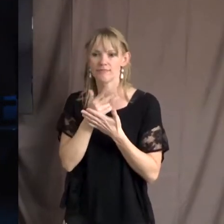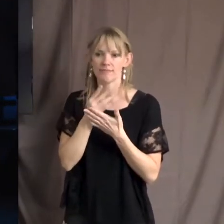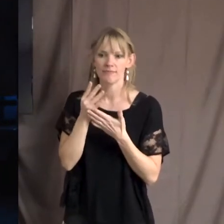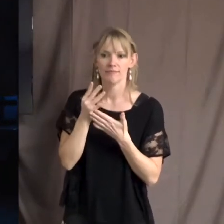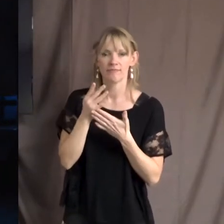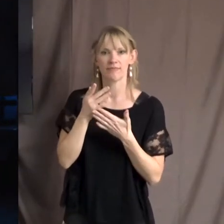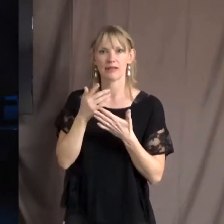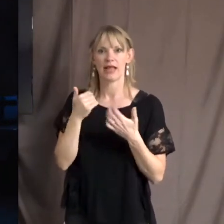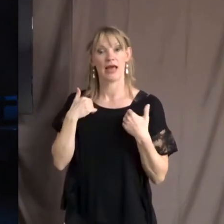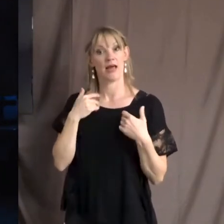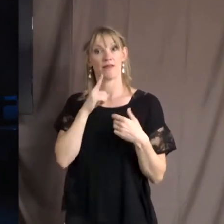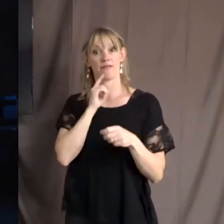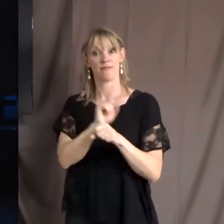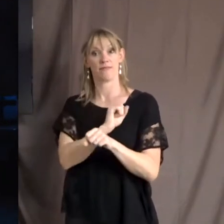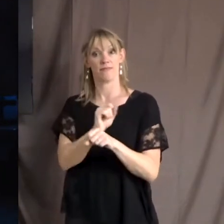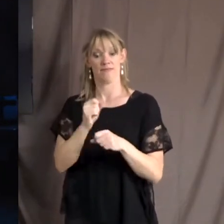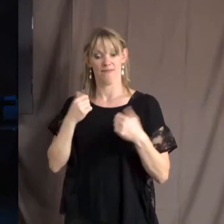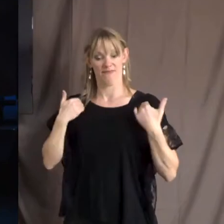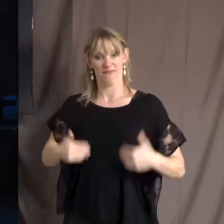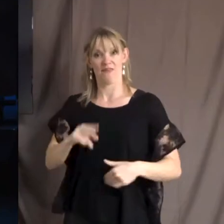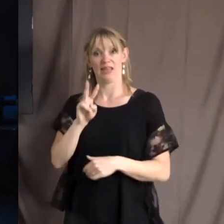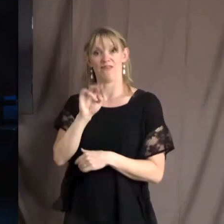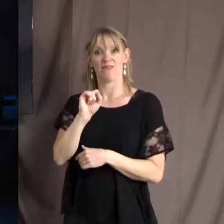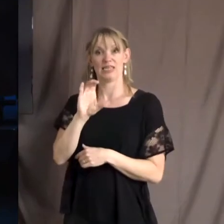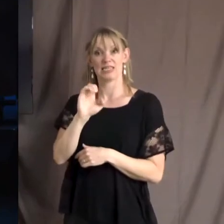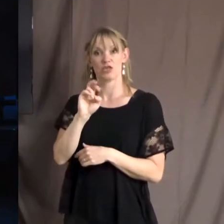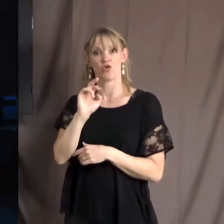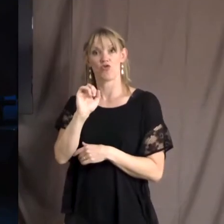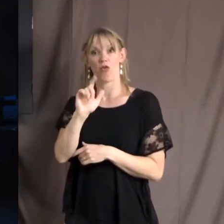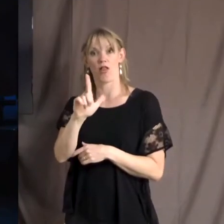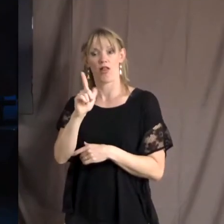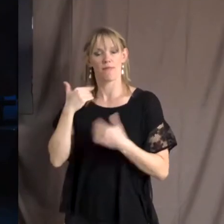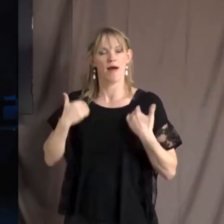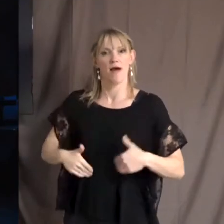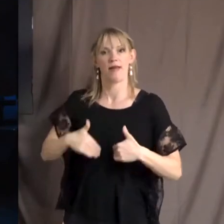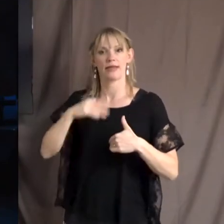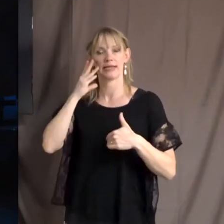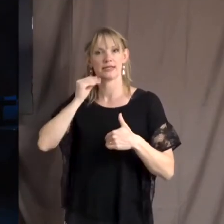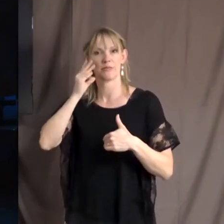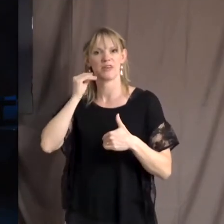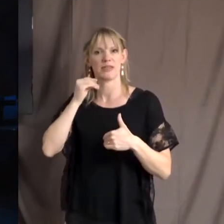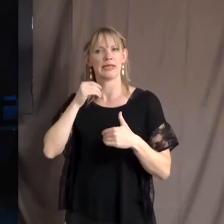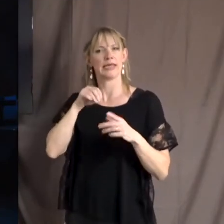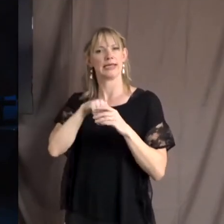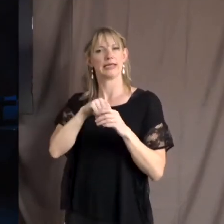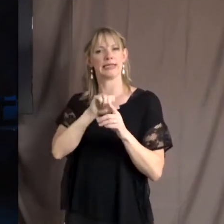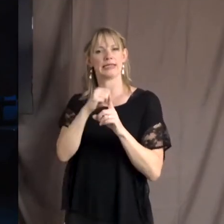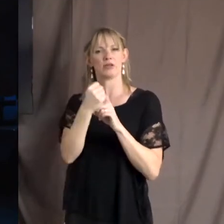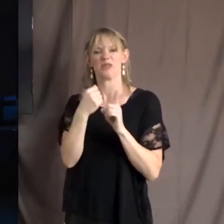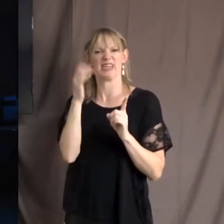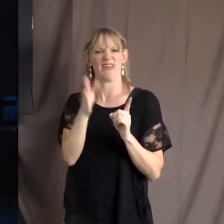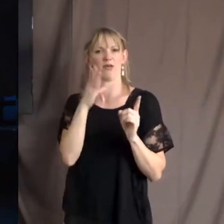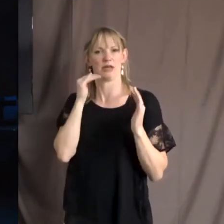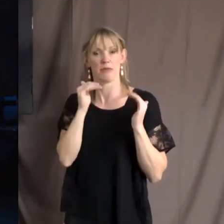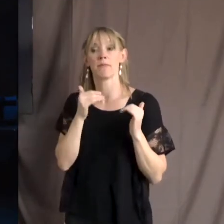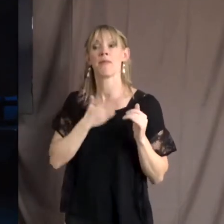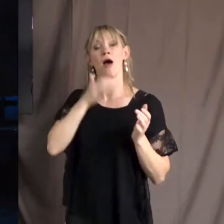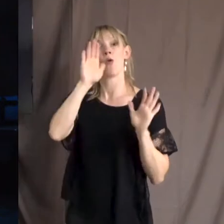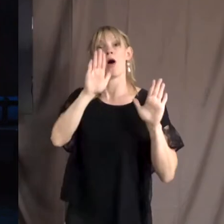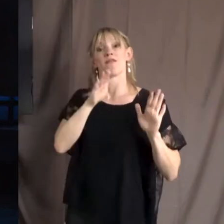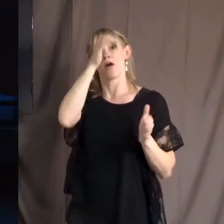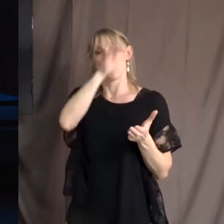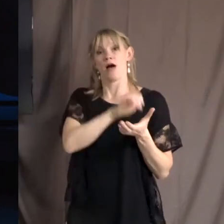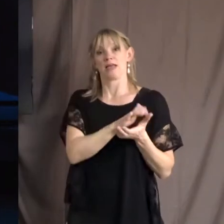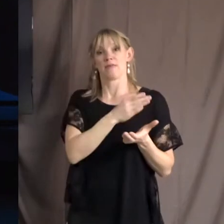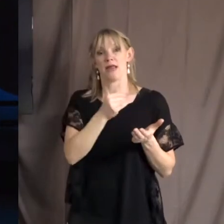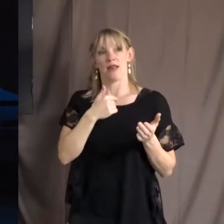very visceral experience myself of it in a situation that I would never have expected it. My wonderful husband Ken and I bought one of